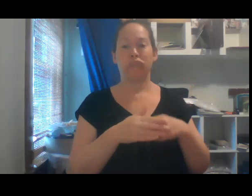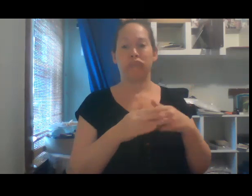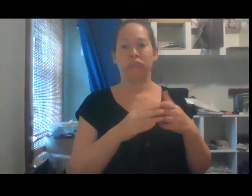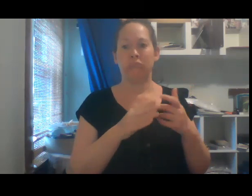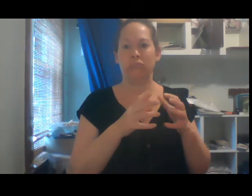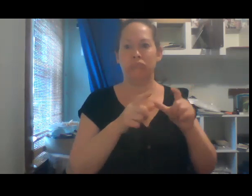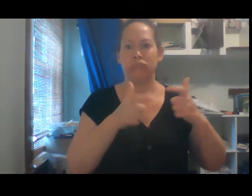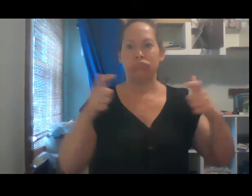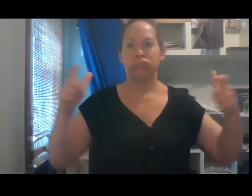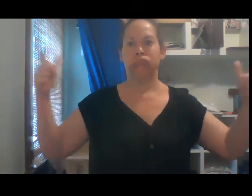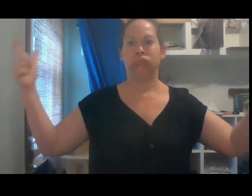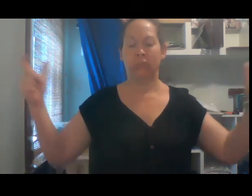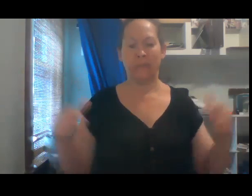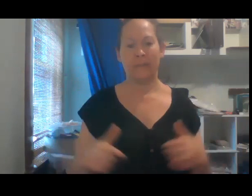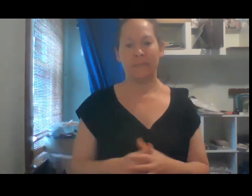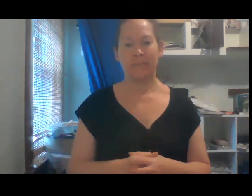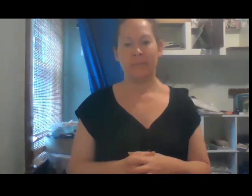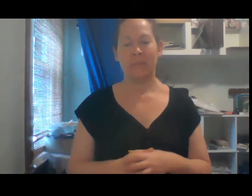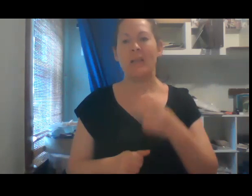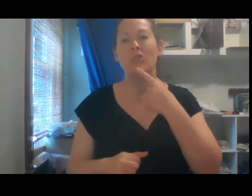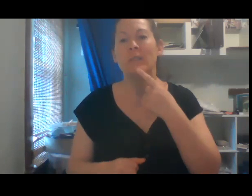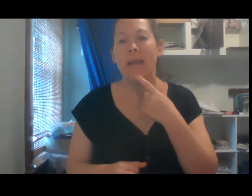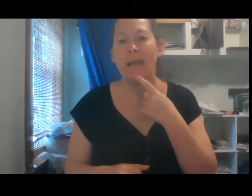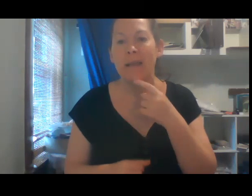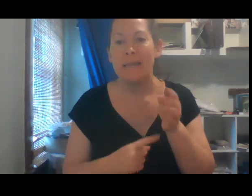are trying, and we'll say this is salmon.